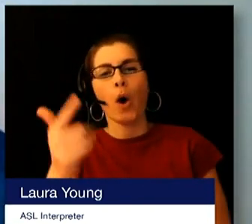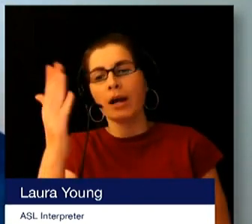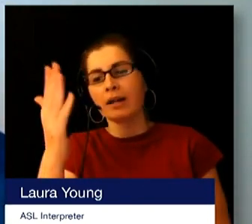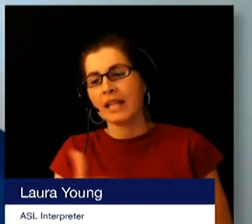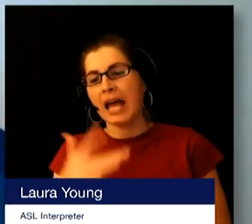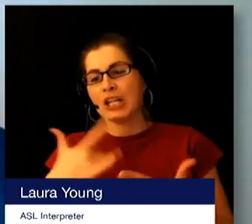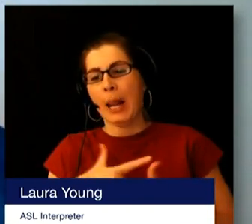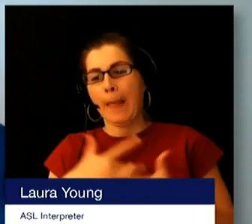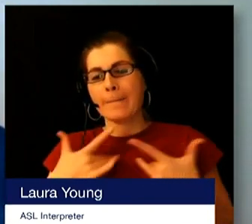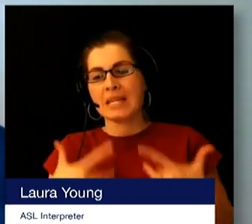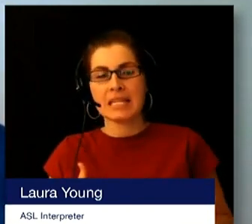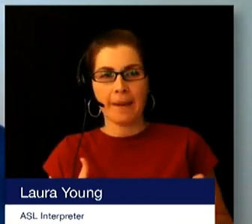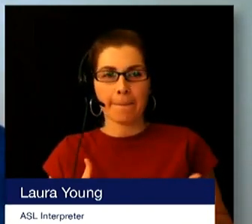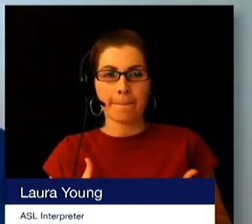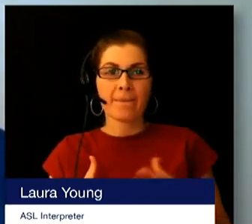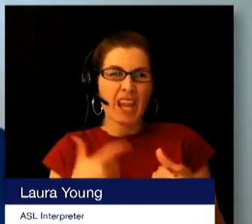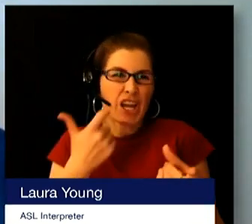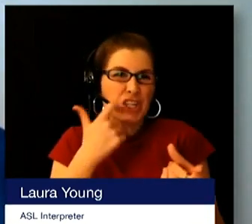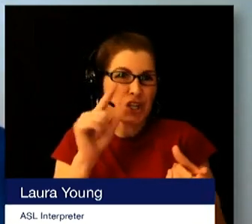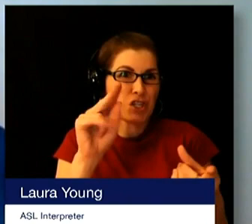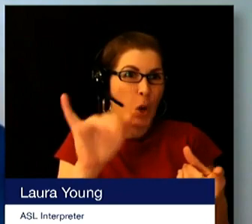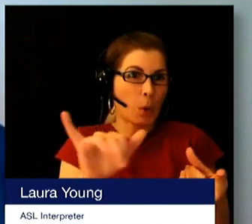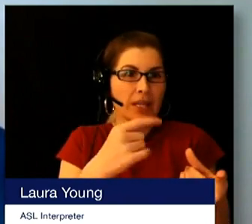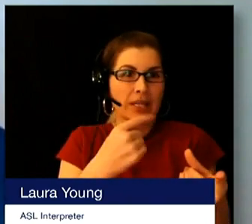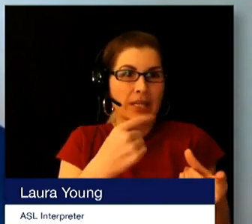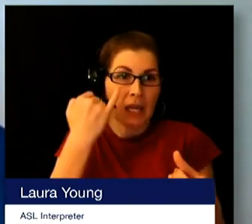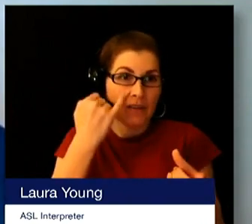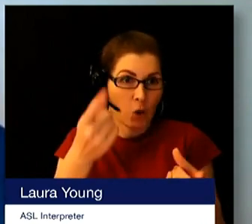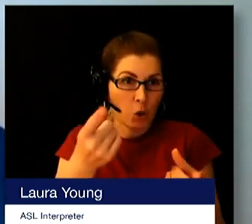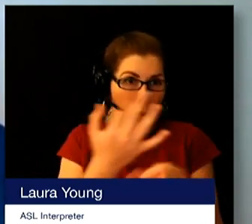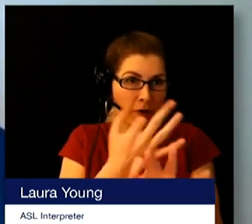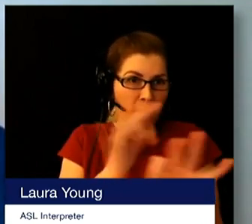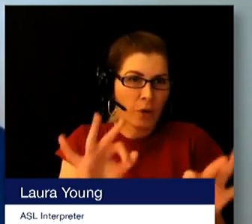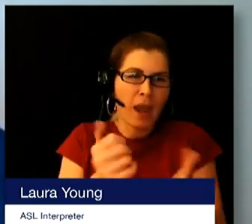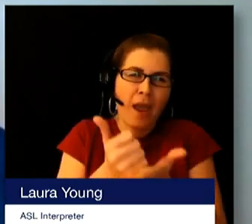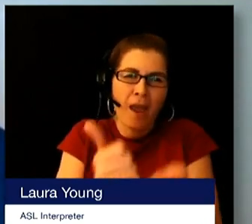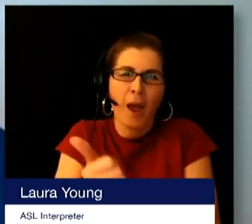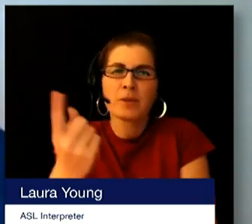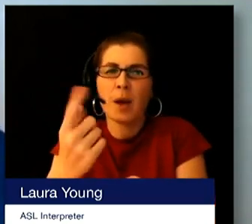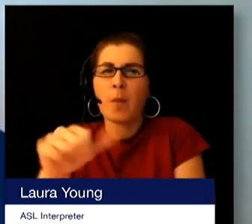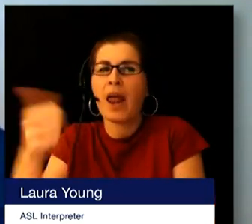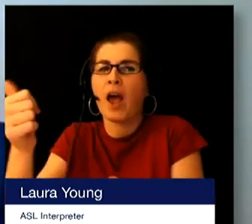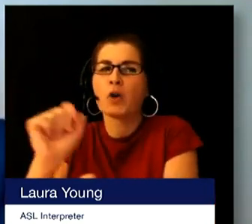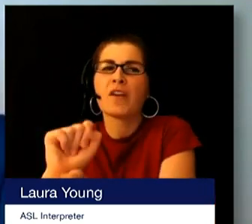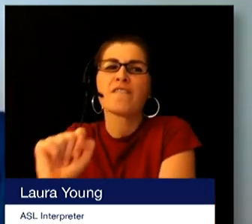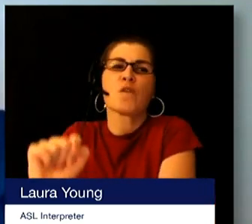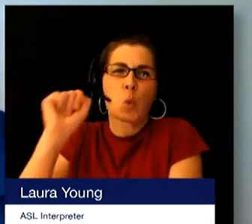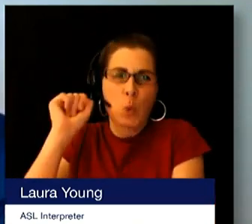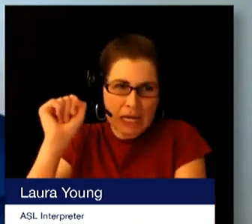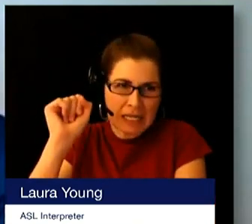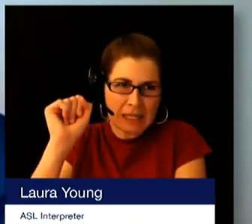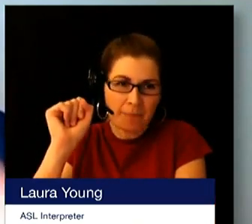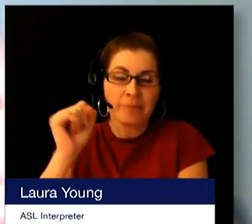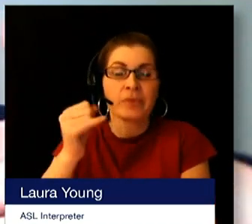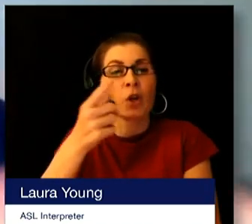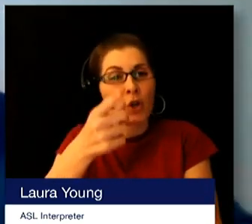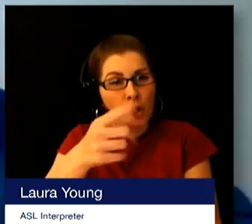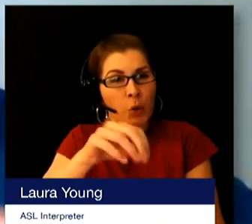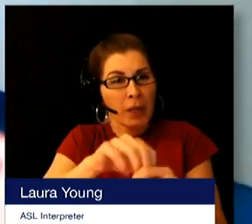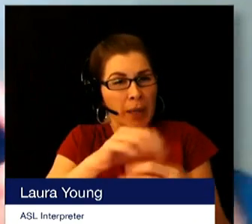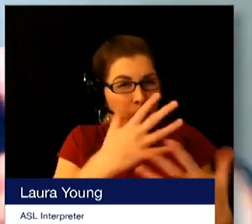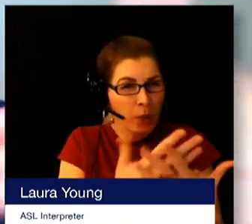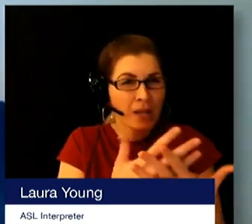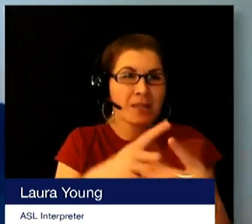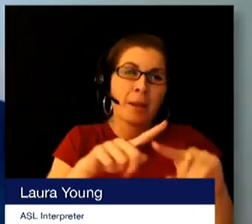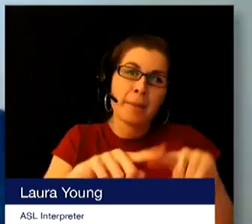aclu.org/clemency. And as Toni Morrison said, if you are free, you need to help free somebody else. We're counting on you, those that are in prison, the